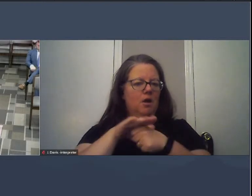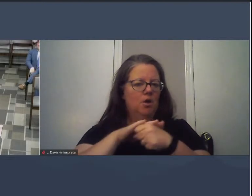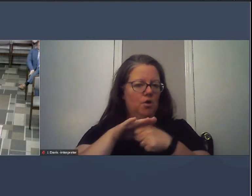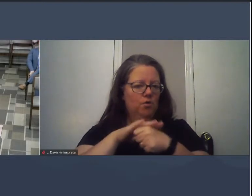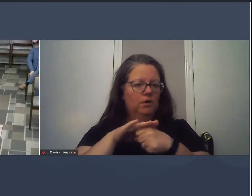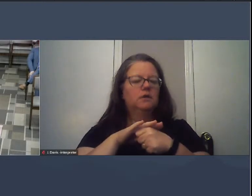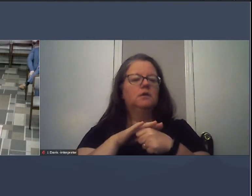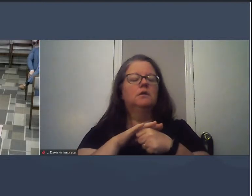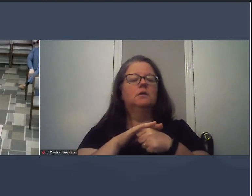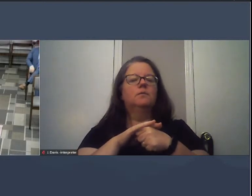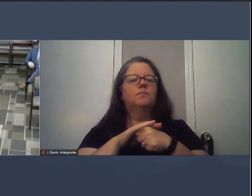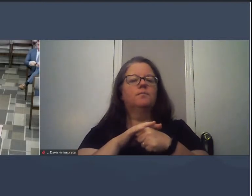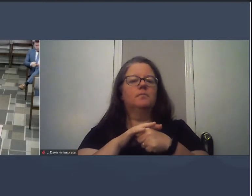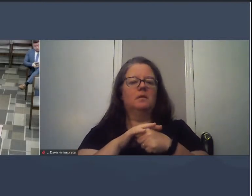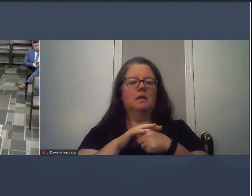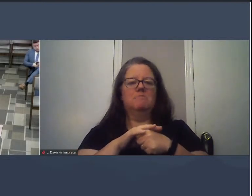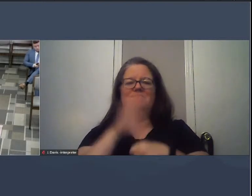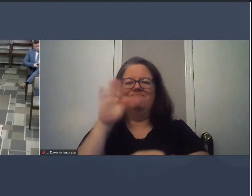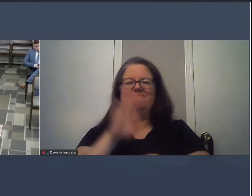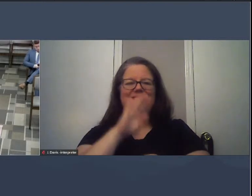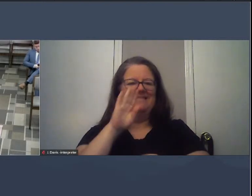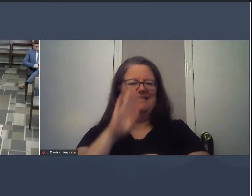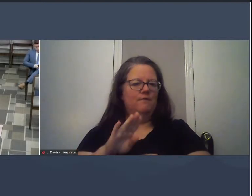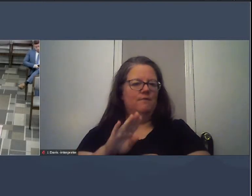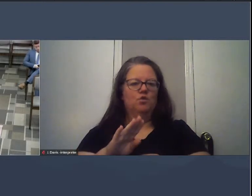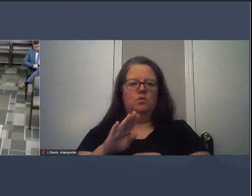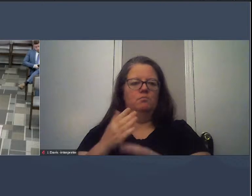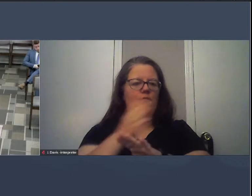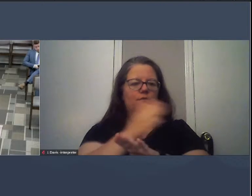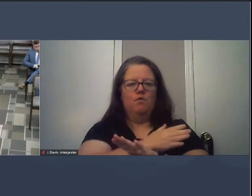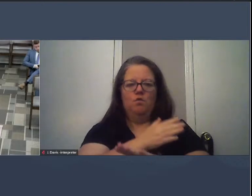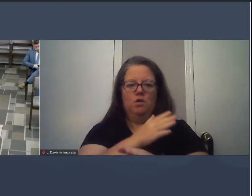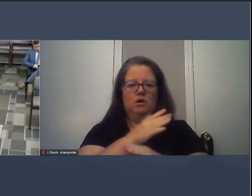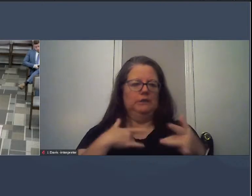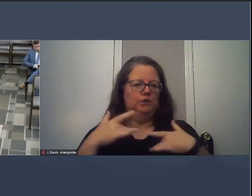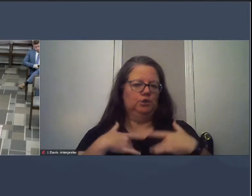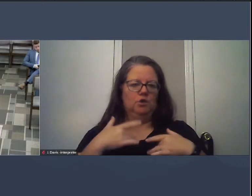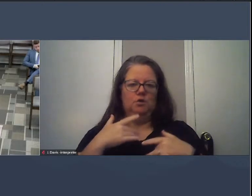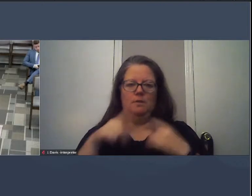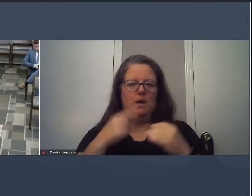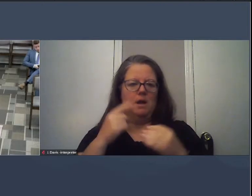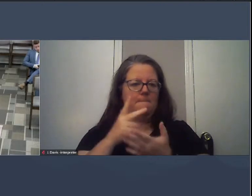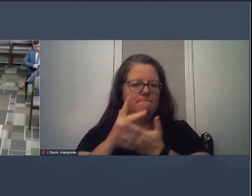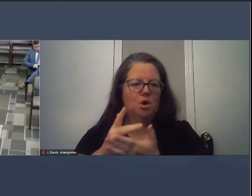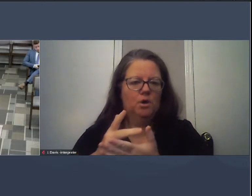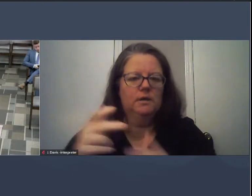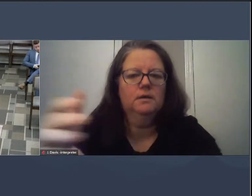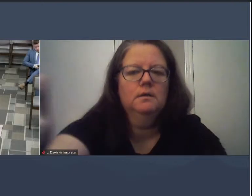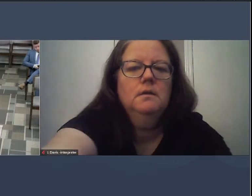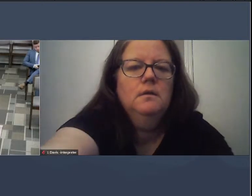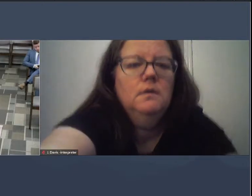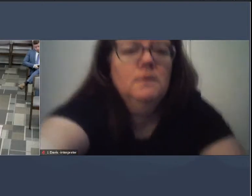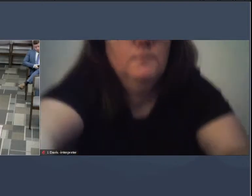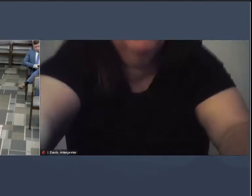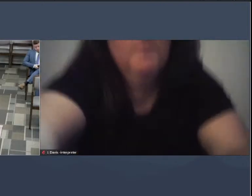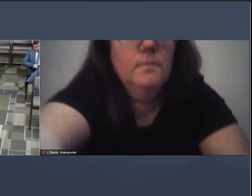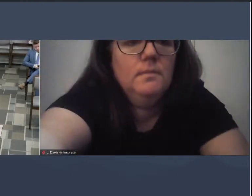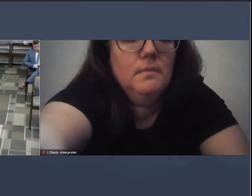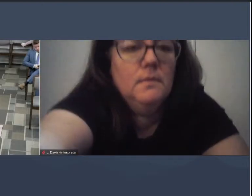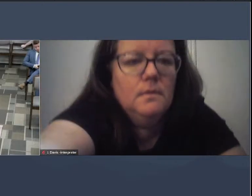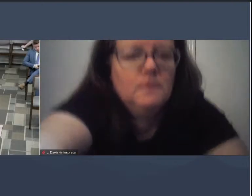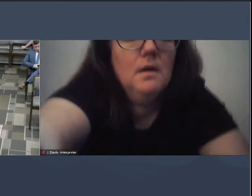that had never been a concern. And here again, we can walk to the park, and that's what we